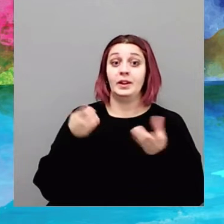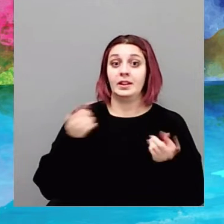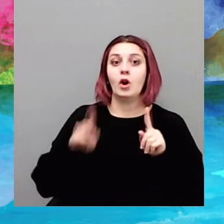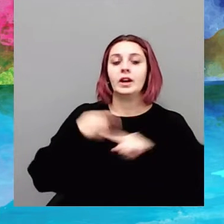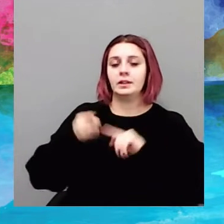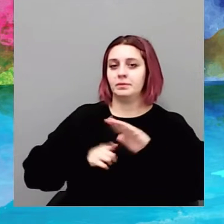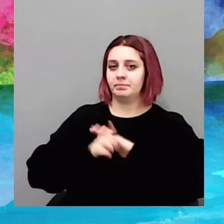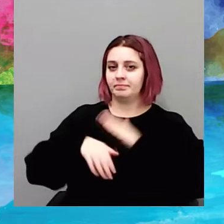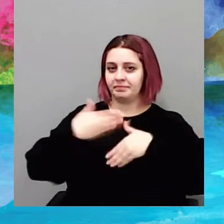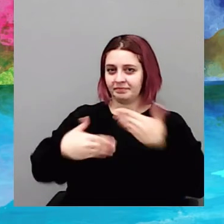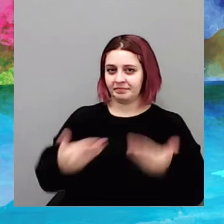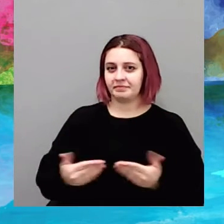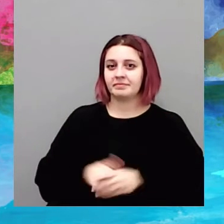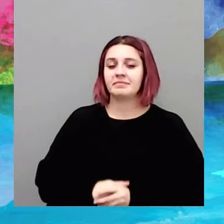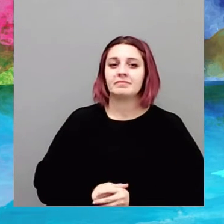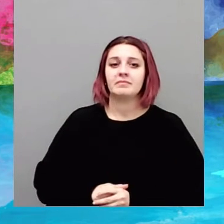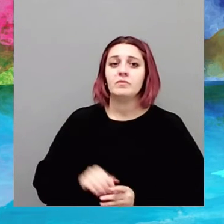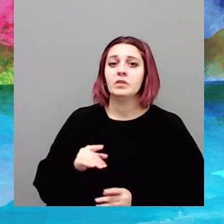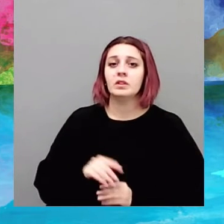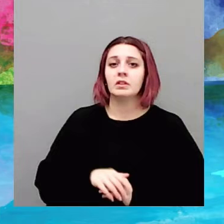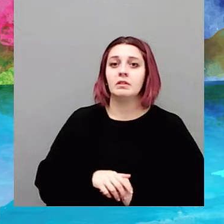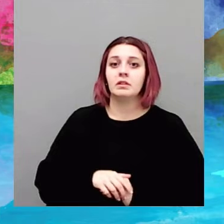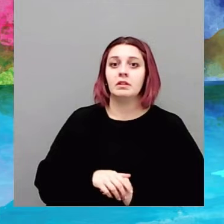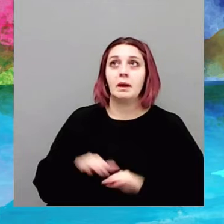help out with us.